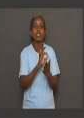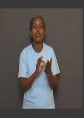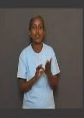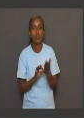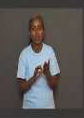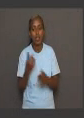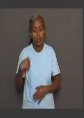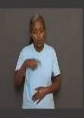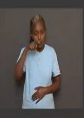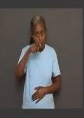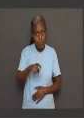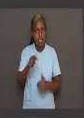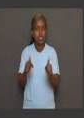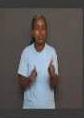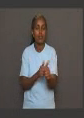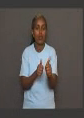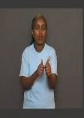that we must follow.